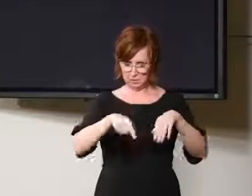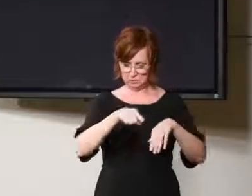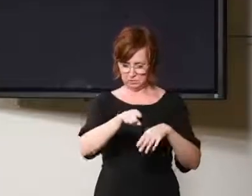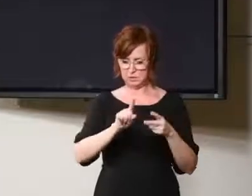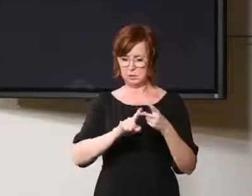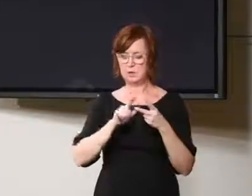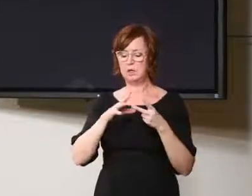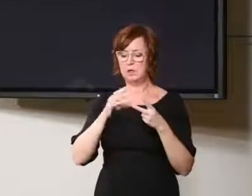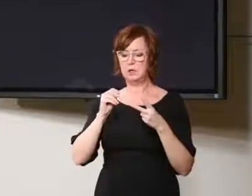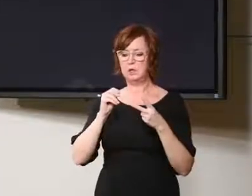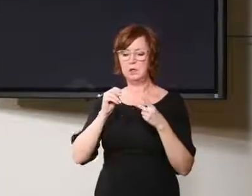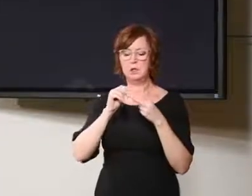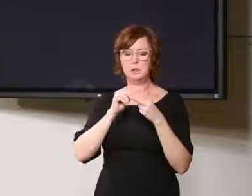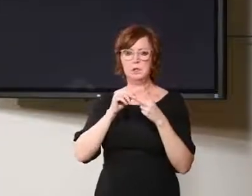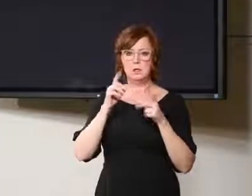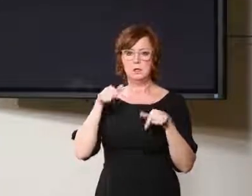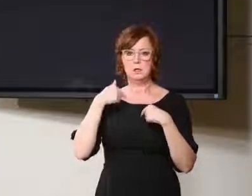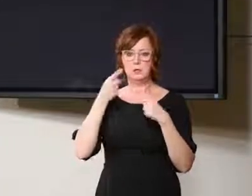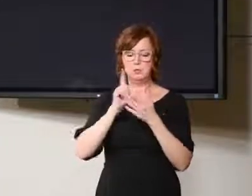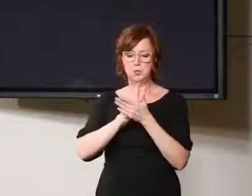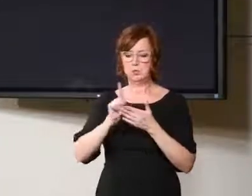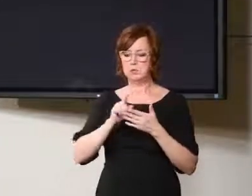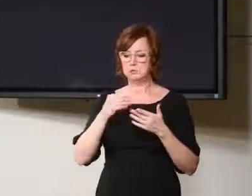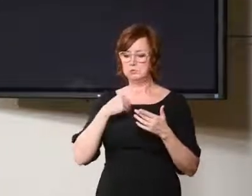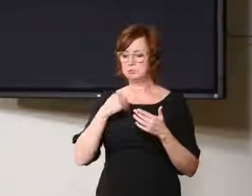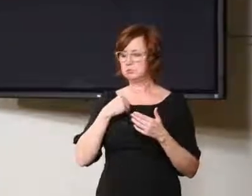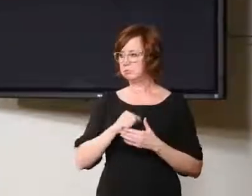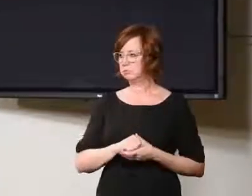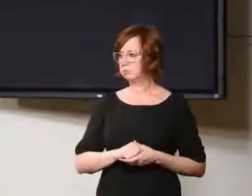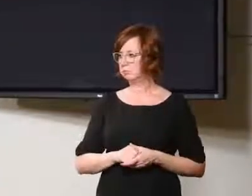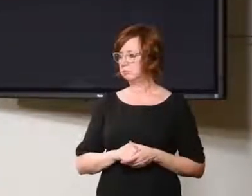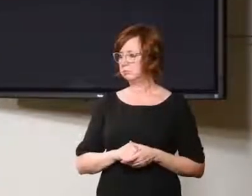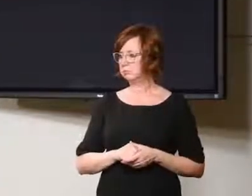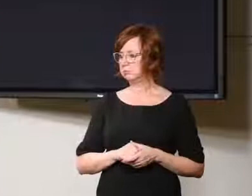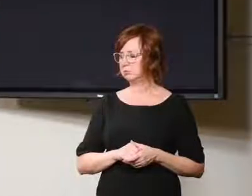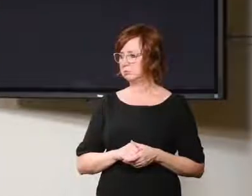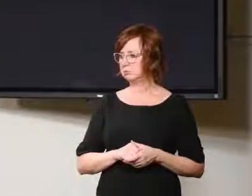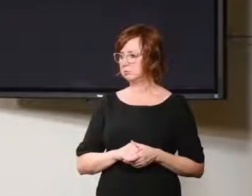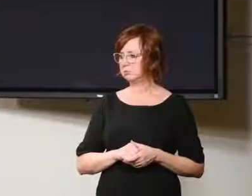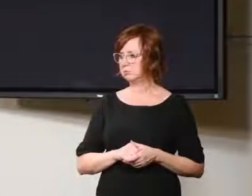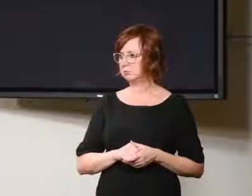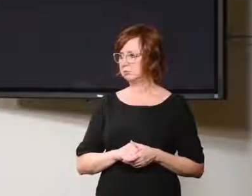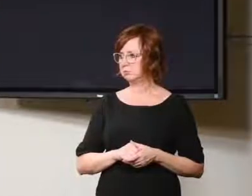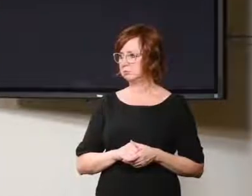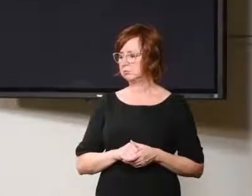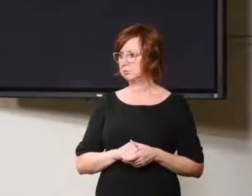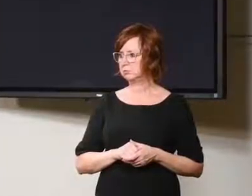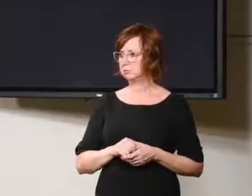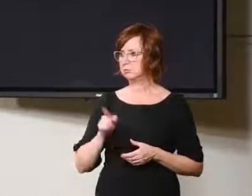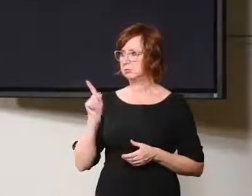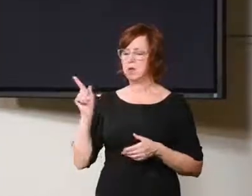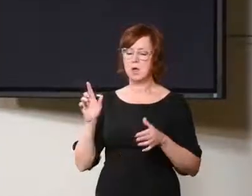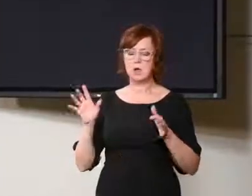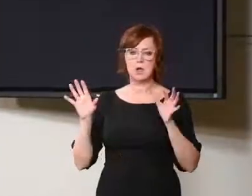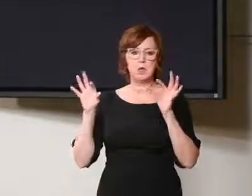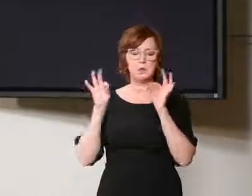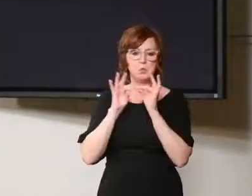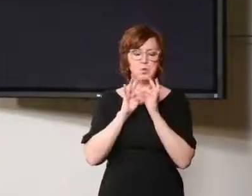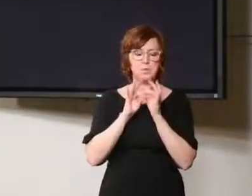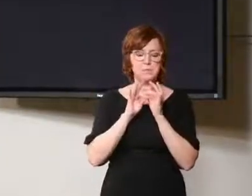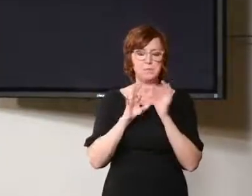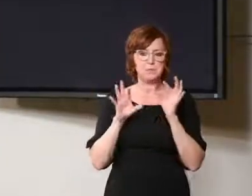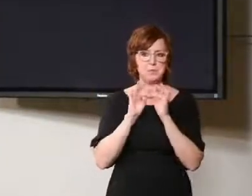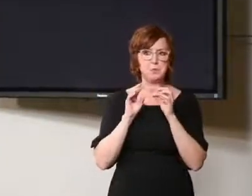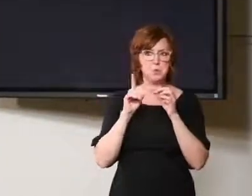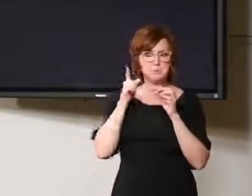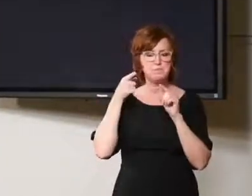been happening for several weeks now. This is I would just add to this. This is an important topic on